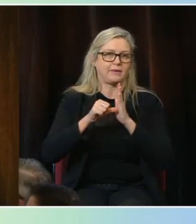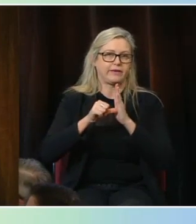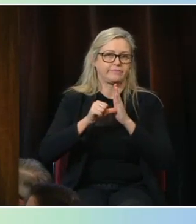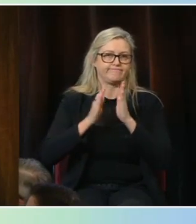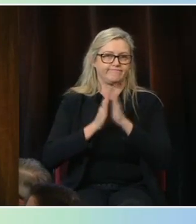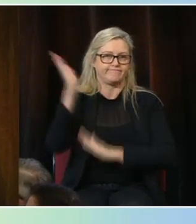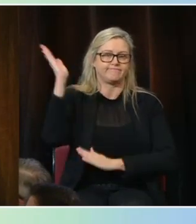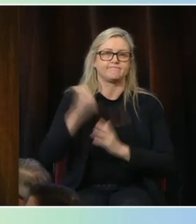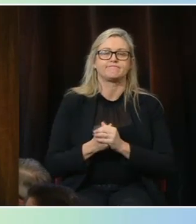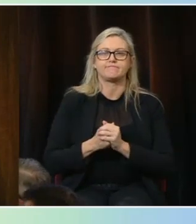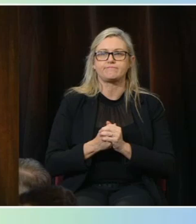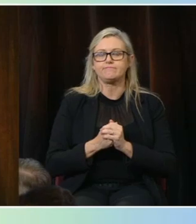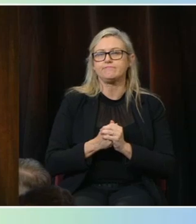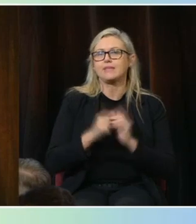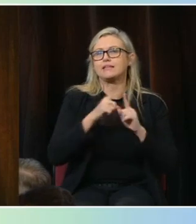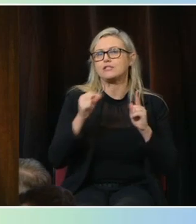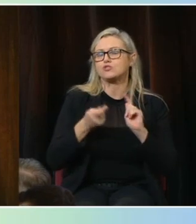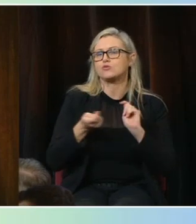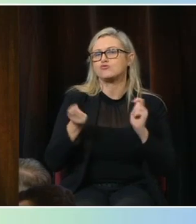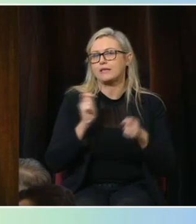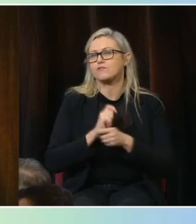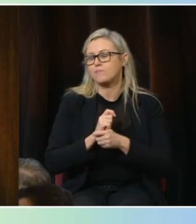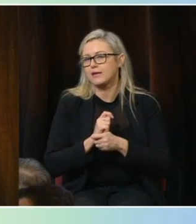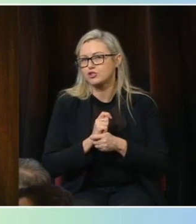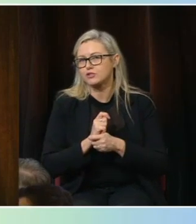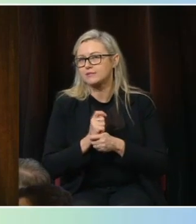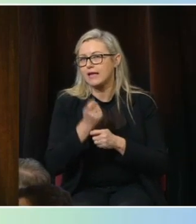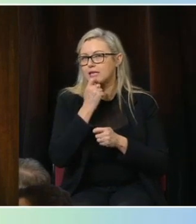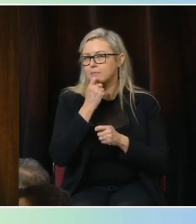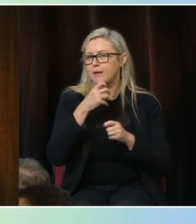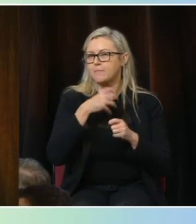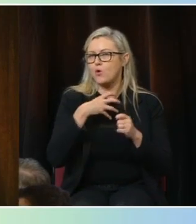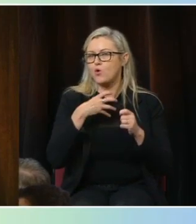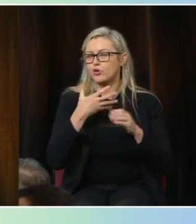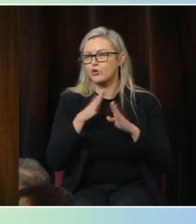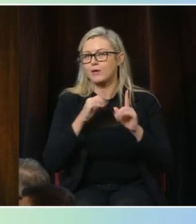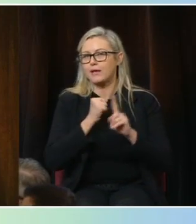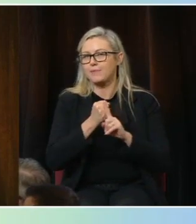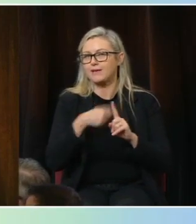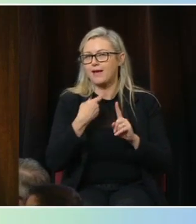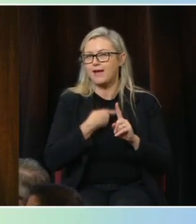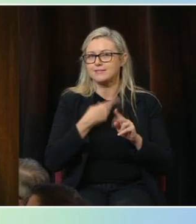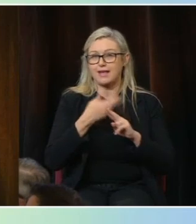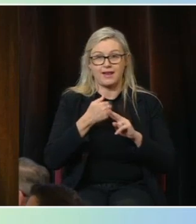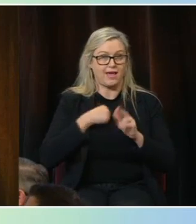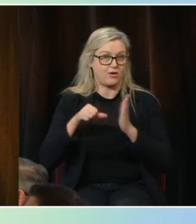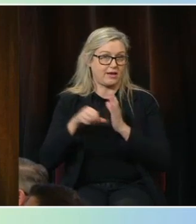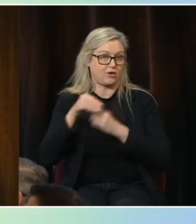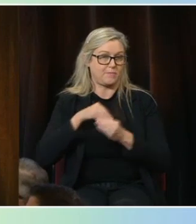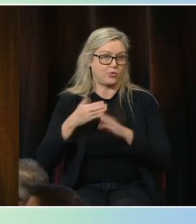to date digital transformation has perhaps learned a little larger in our everyday lives than in our economic performance